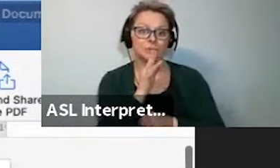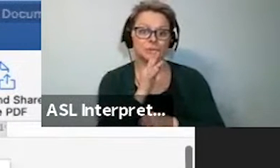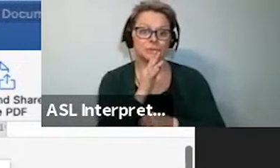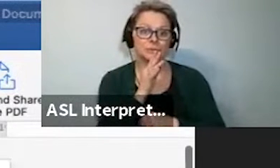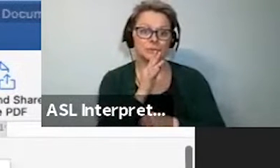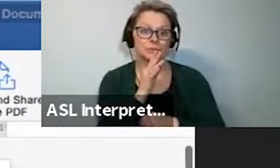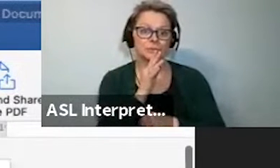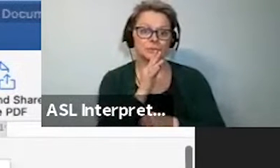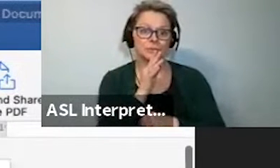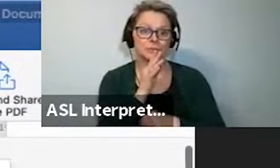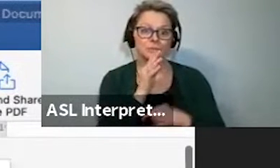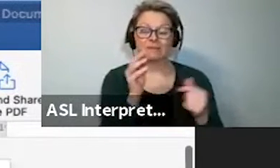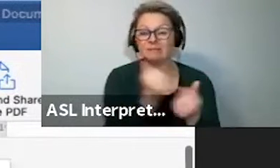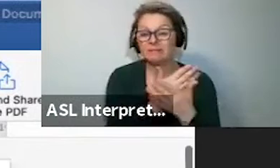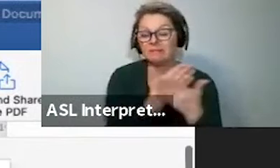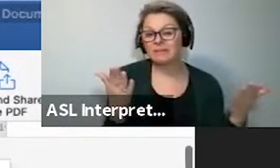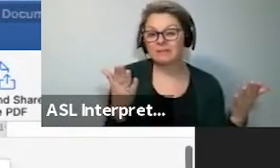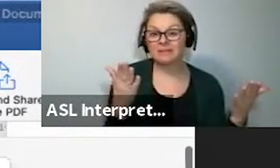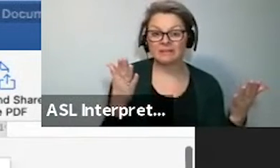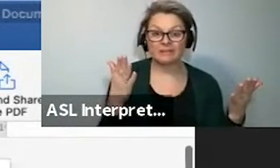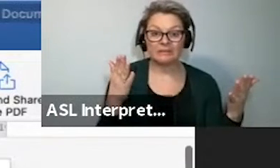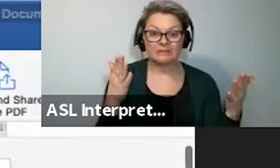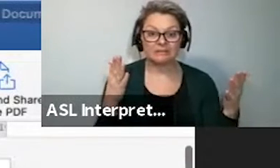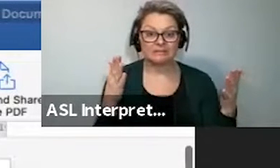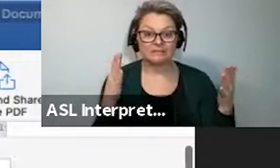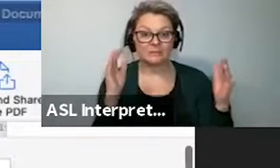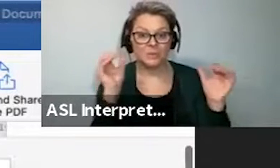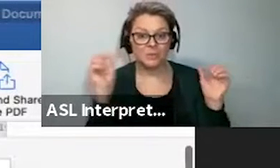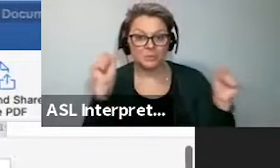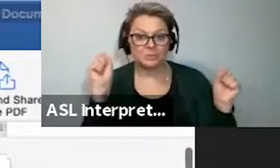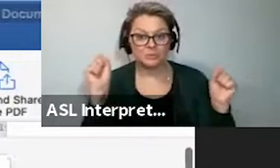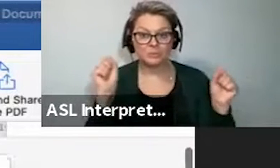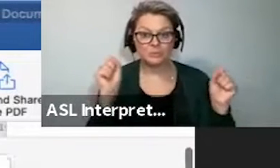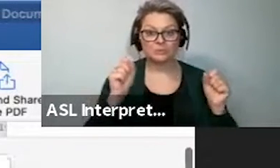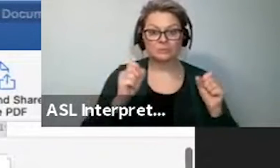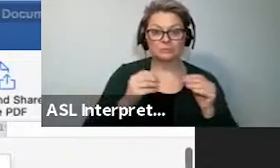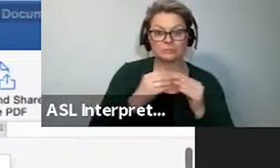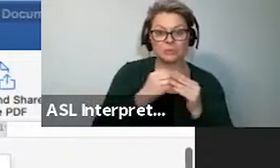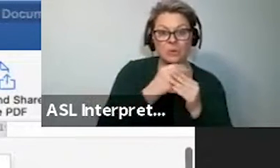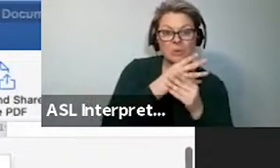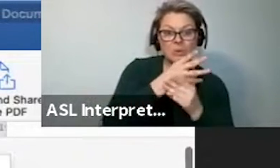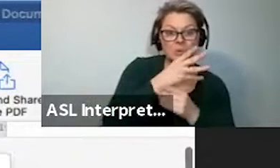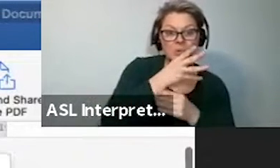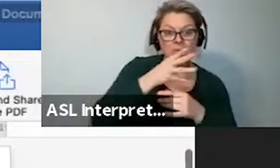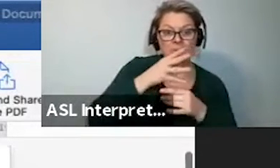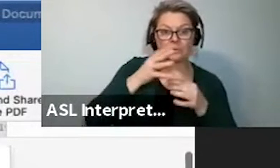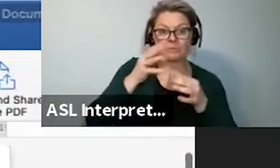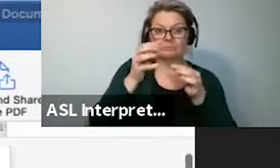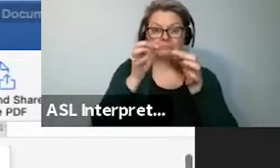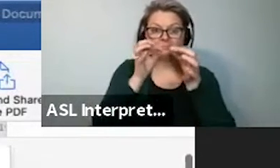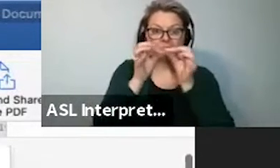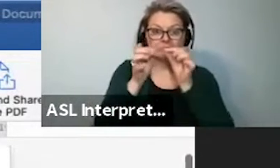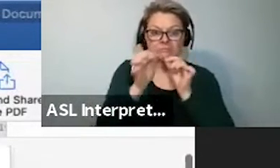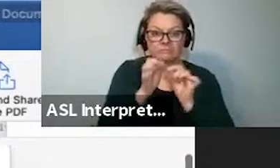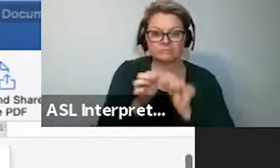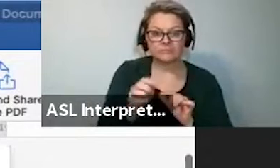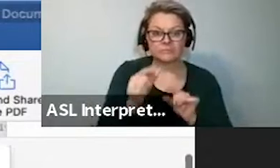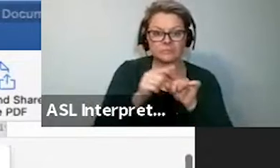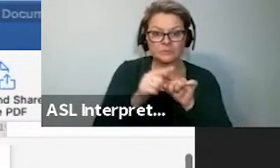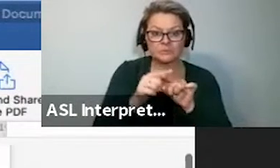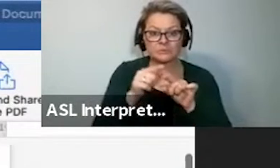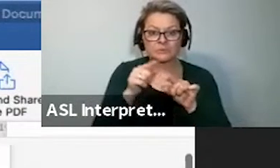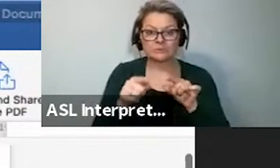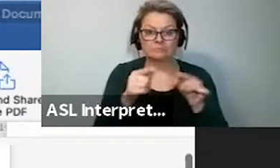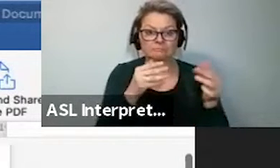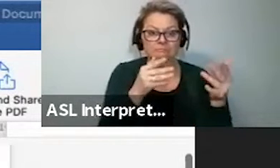bare noise, groan, bits torn from words. Since she hesitates to measure